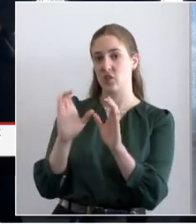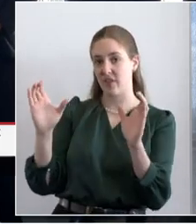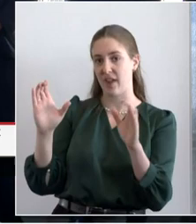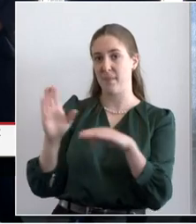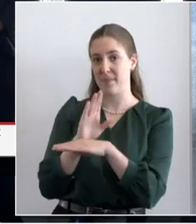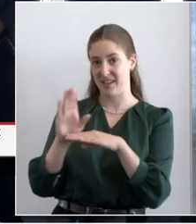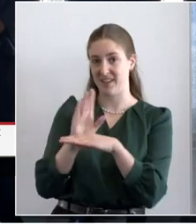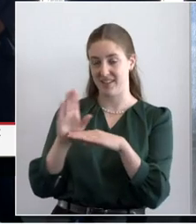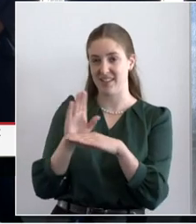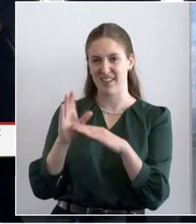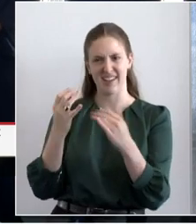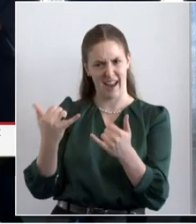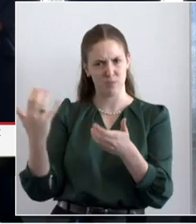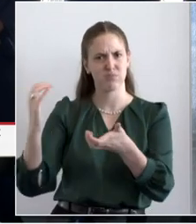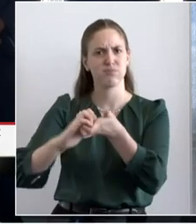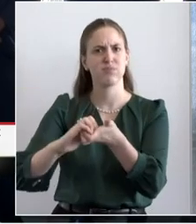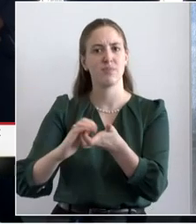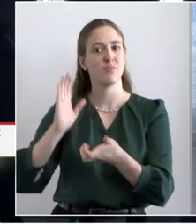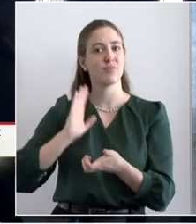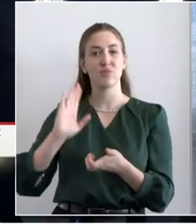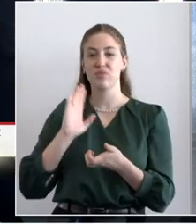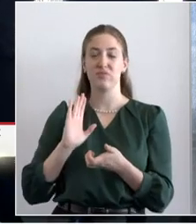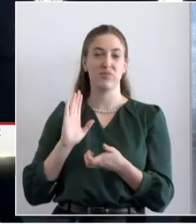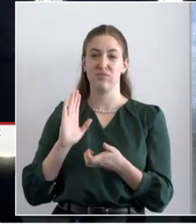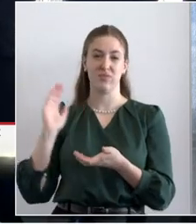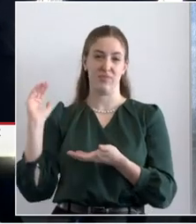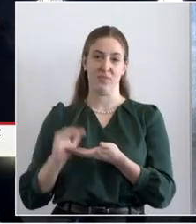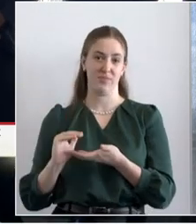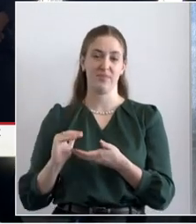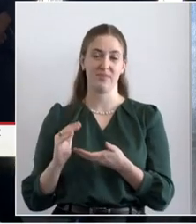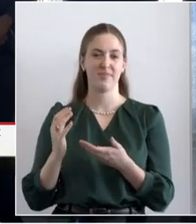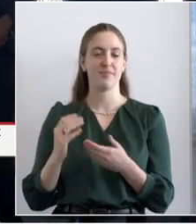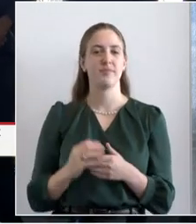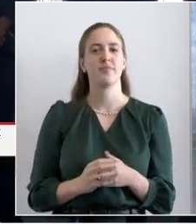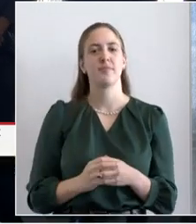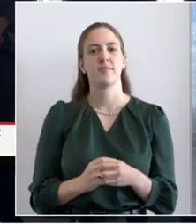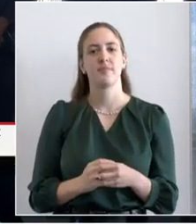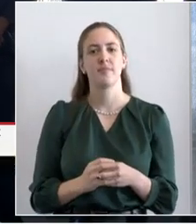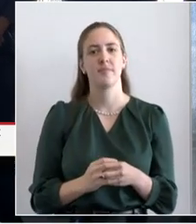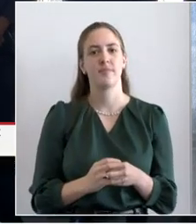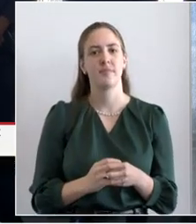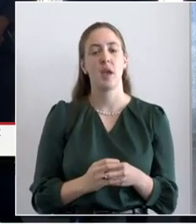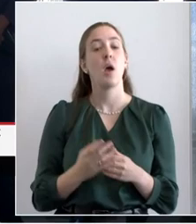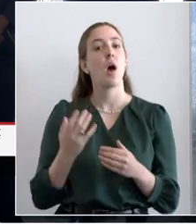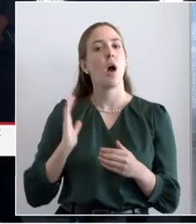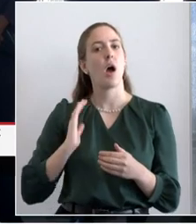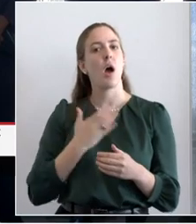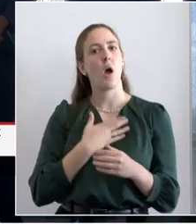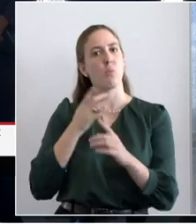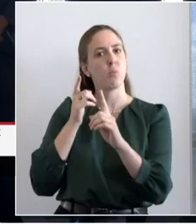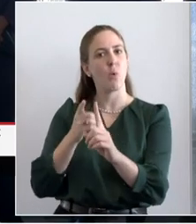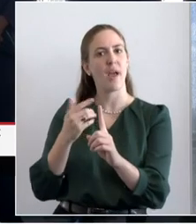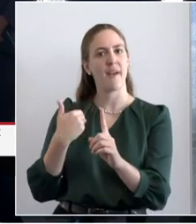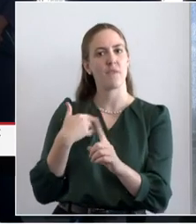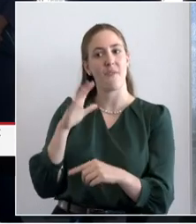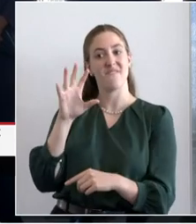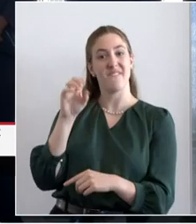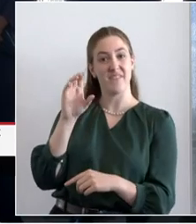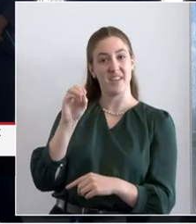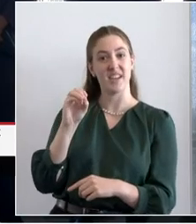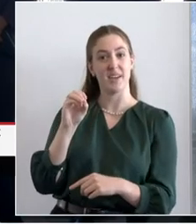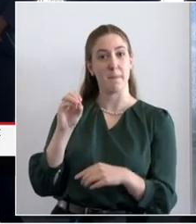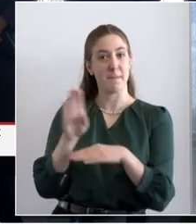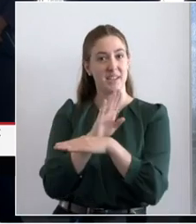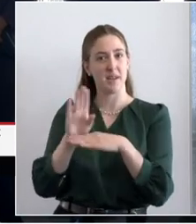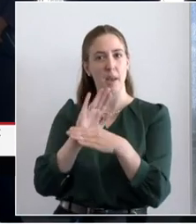little in the past. We also, our main goal is to turn those 50 firms into primes. That's our goal.